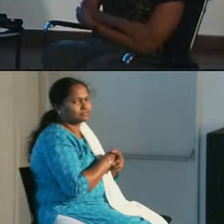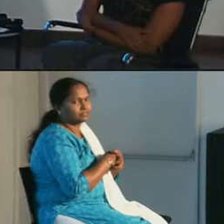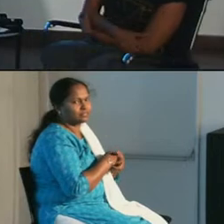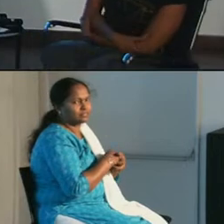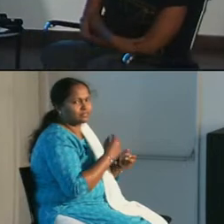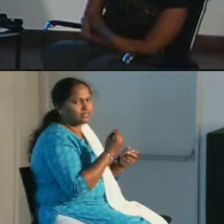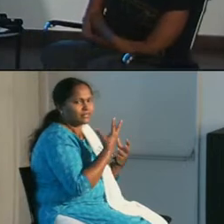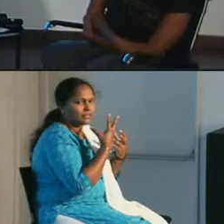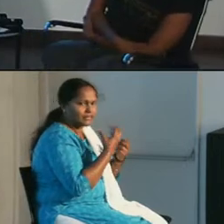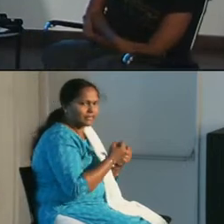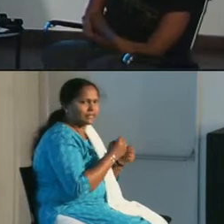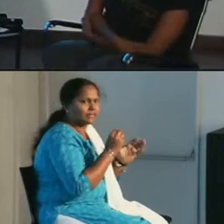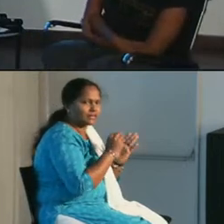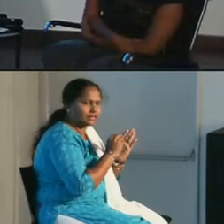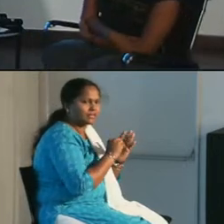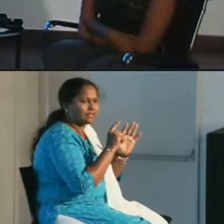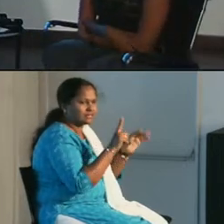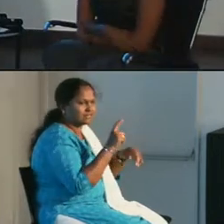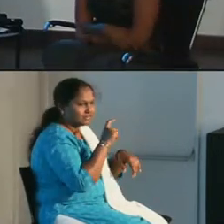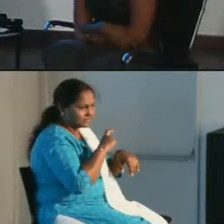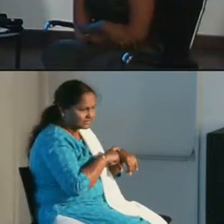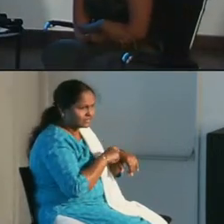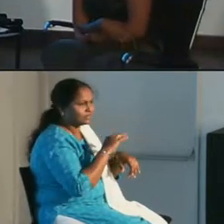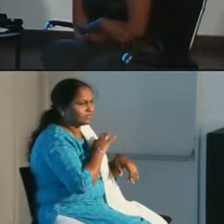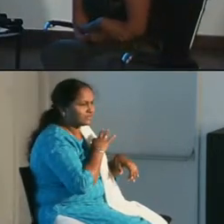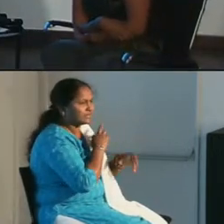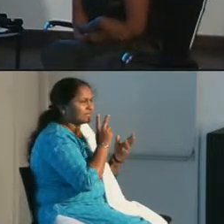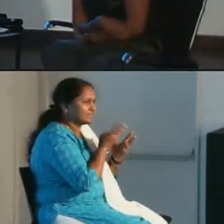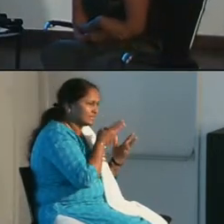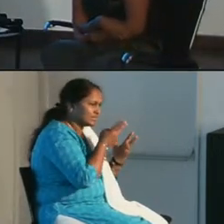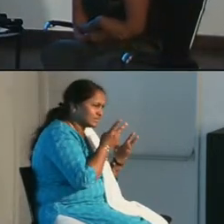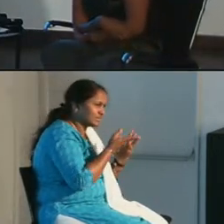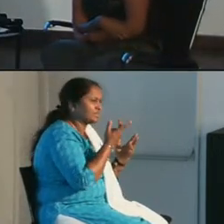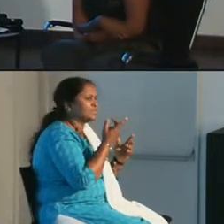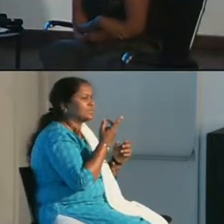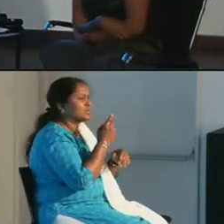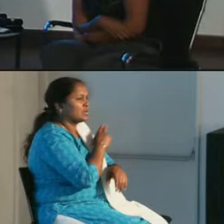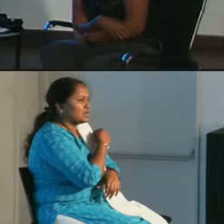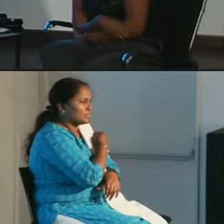I've been admitted in 7 times, like different.